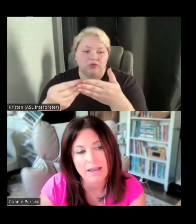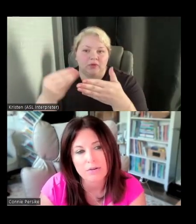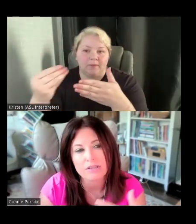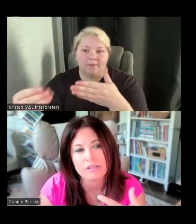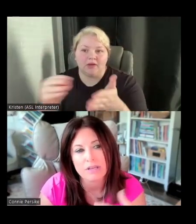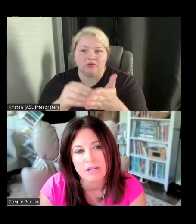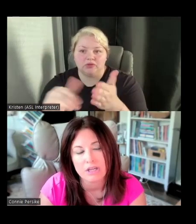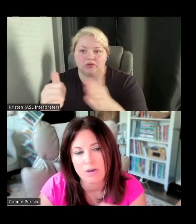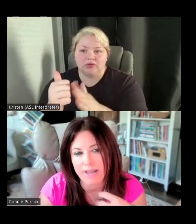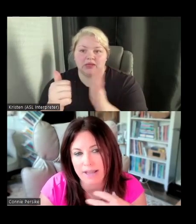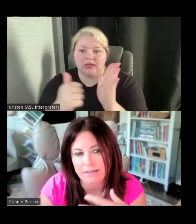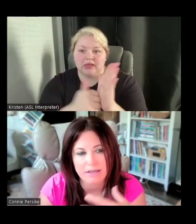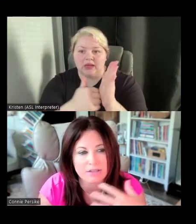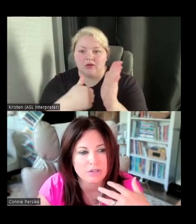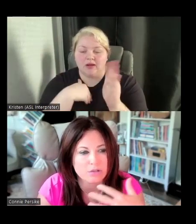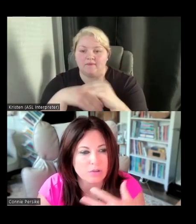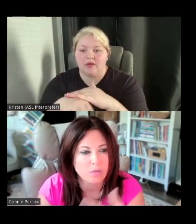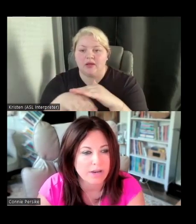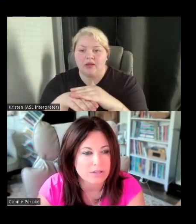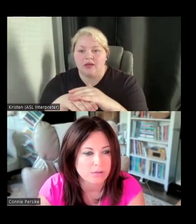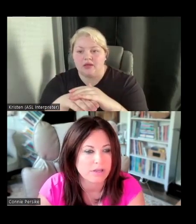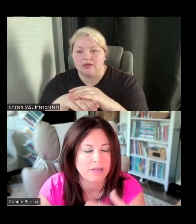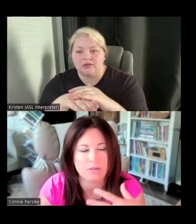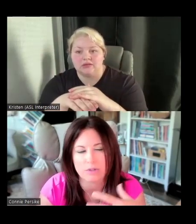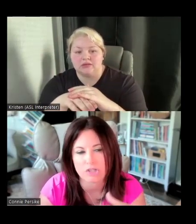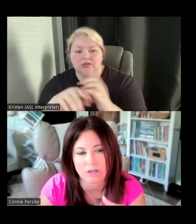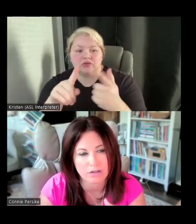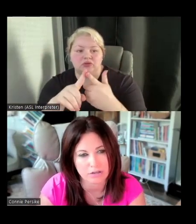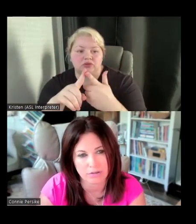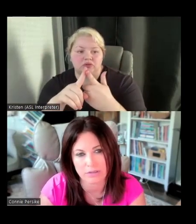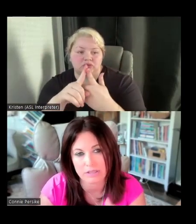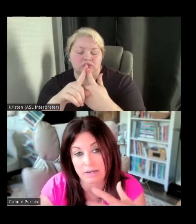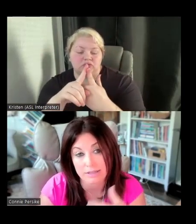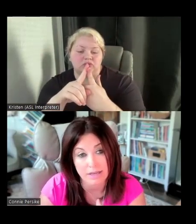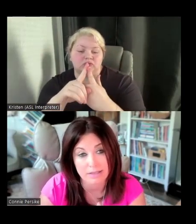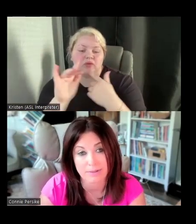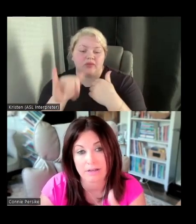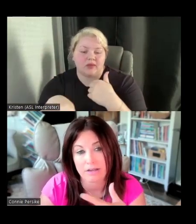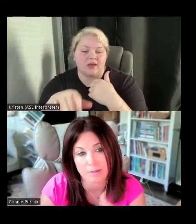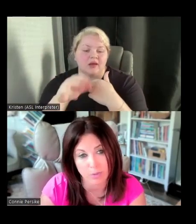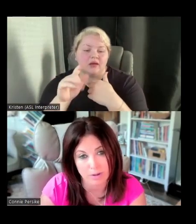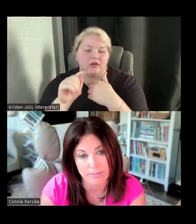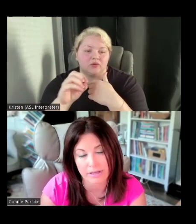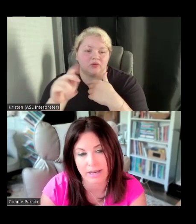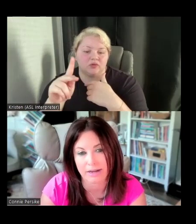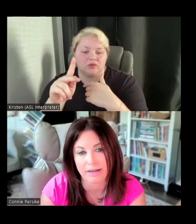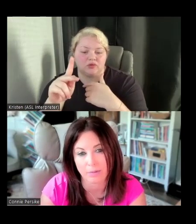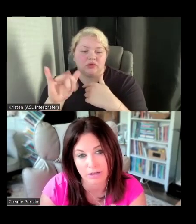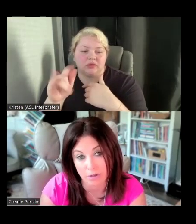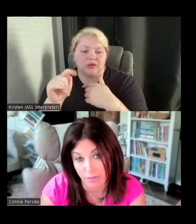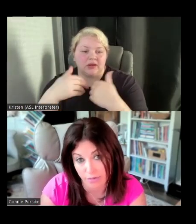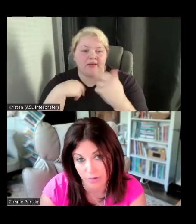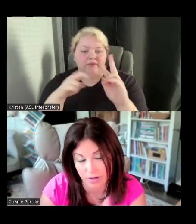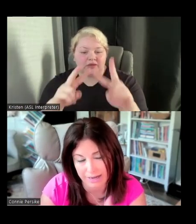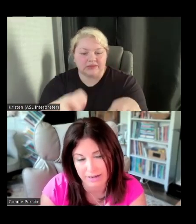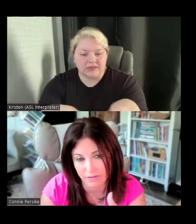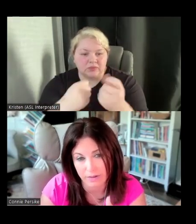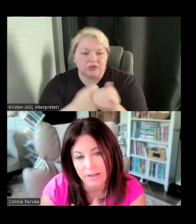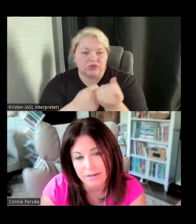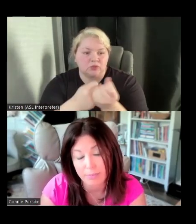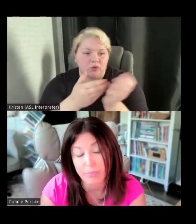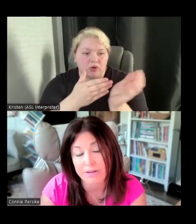student accounts, you have access to the Y Toolkit, which includes an assessment, a support plan, and we're going to go through